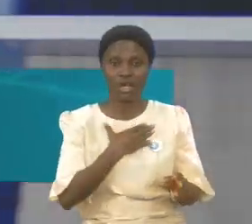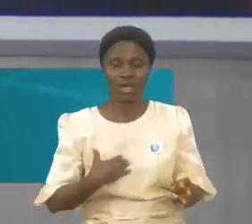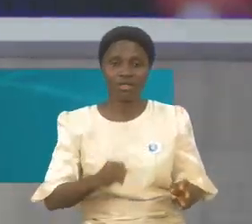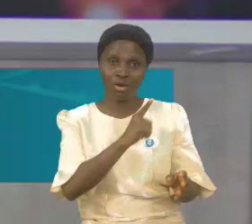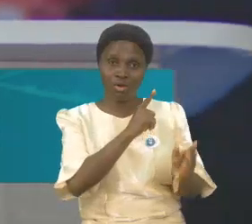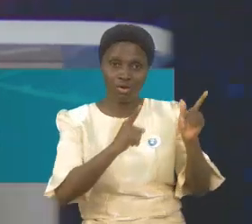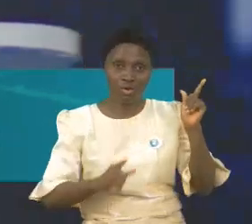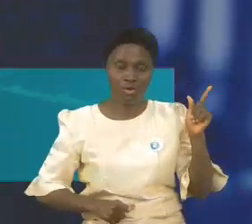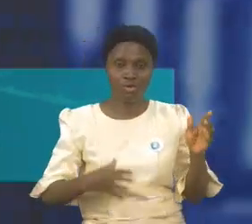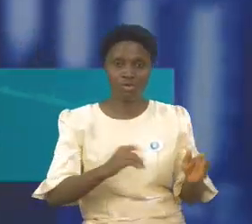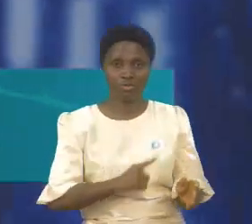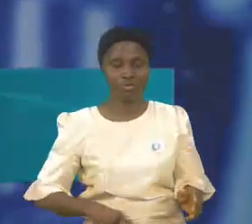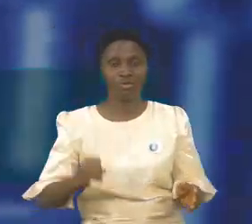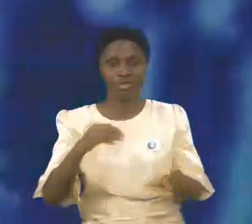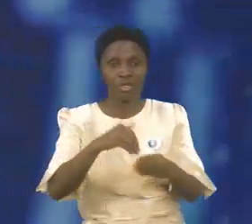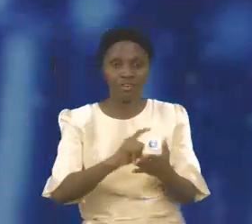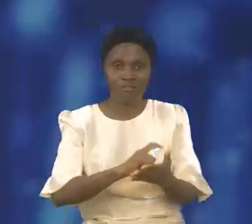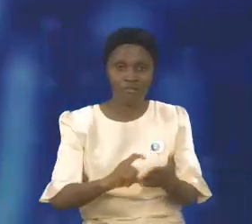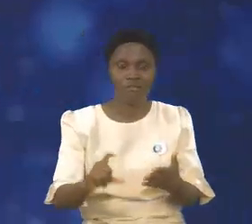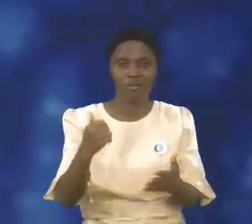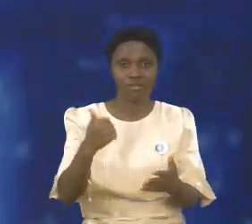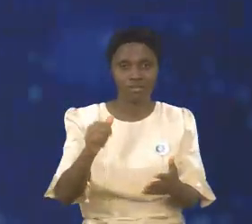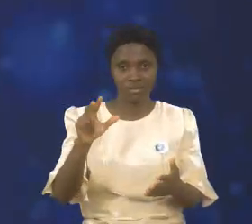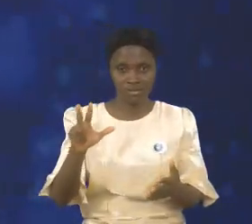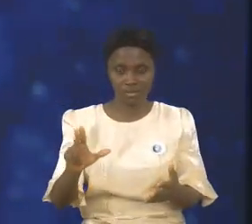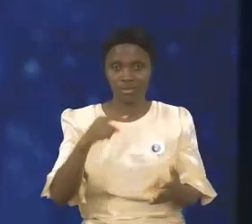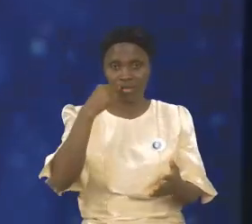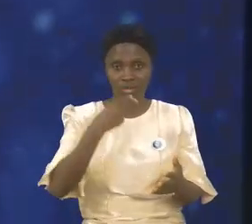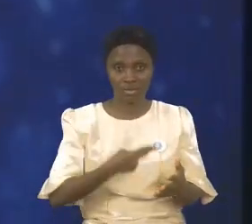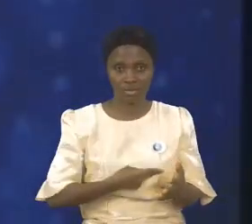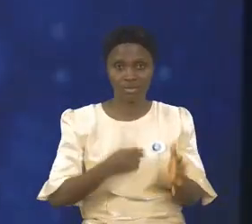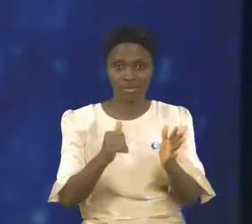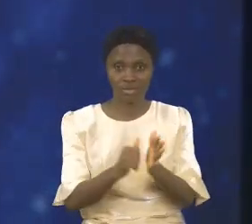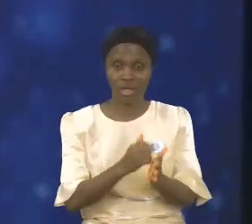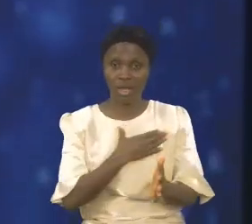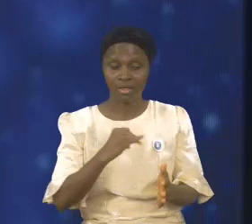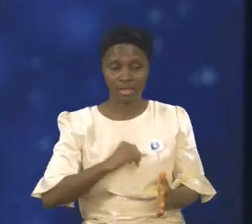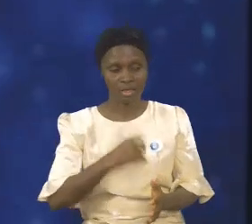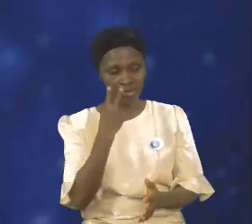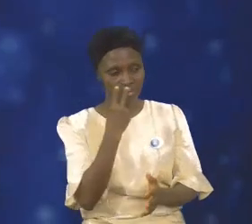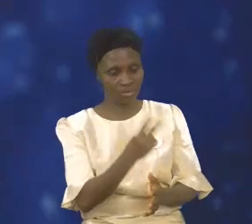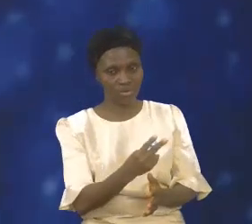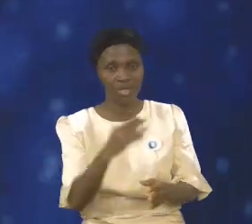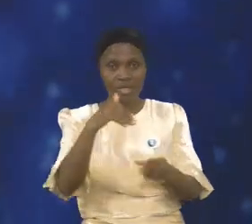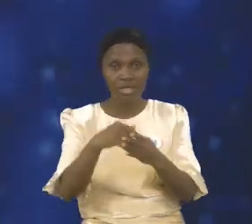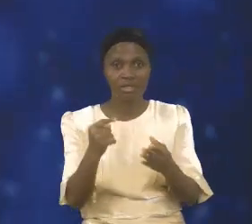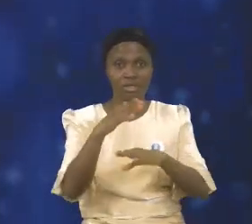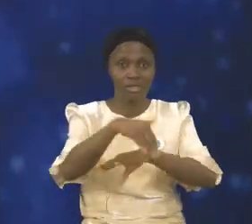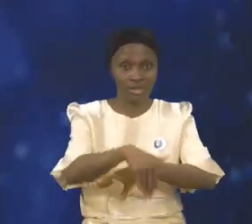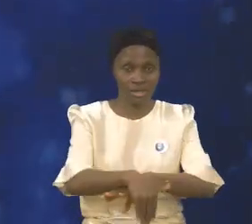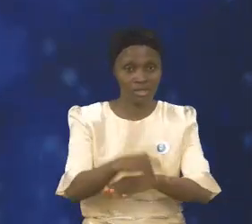verse 13, it tells us now, it says, and I saw in the night